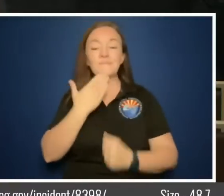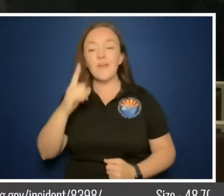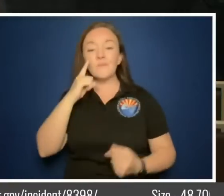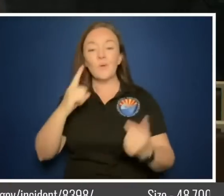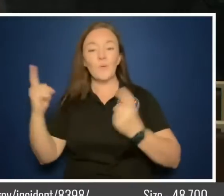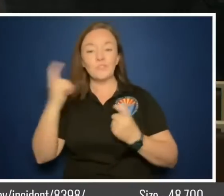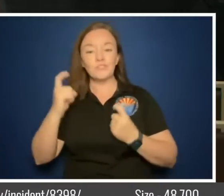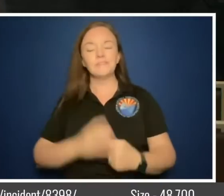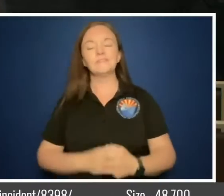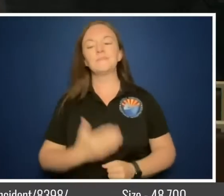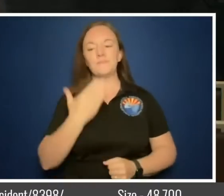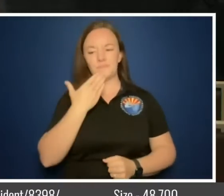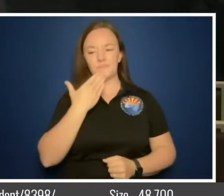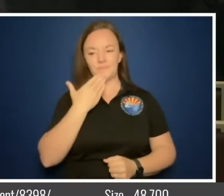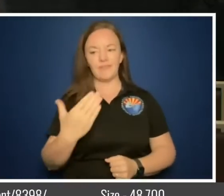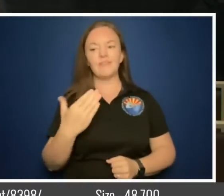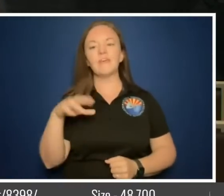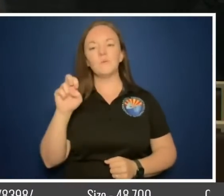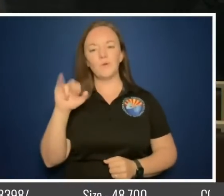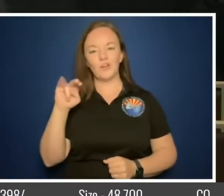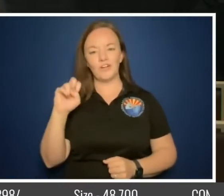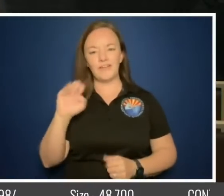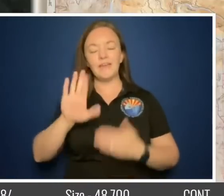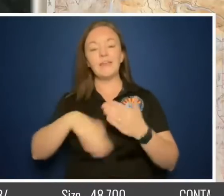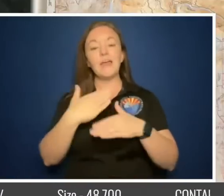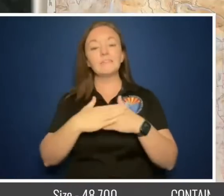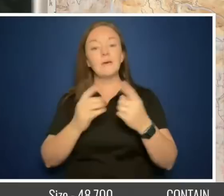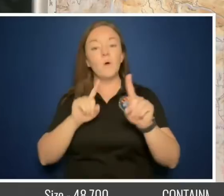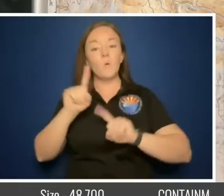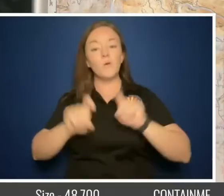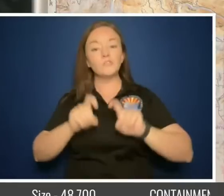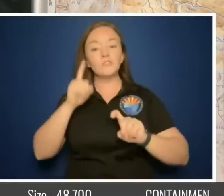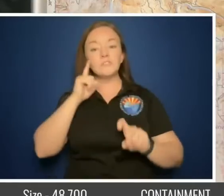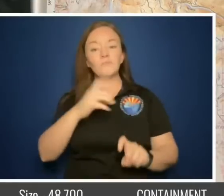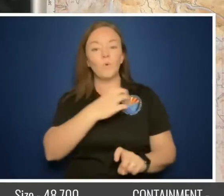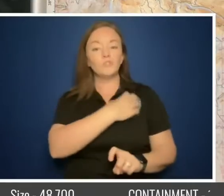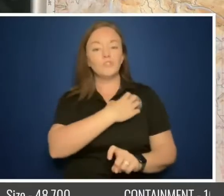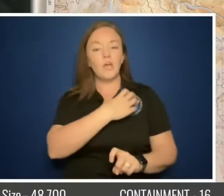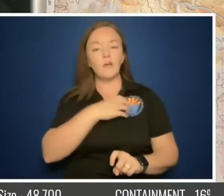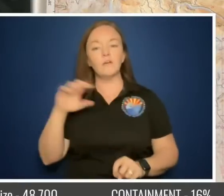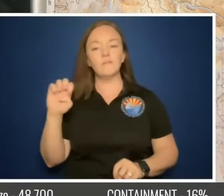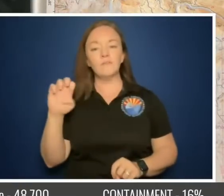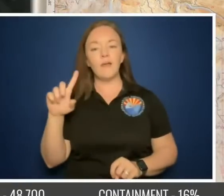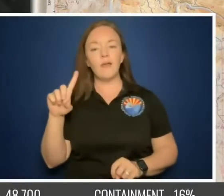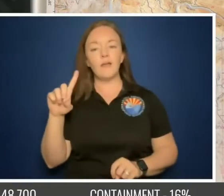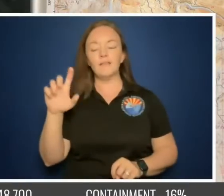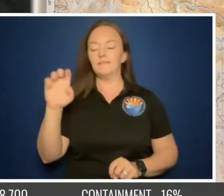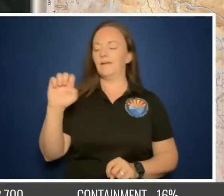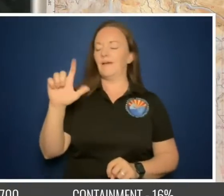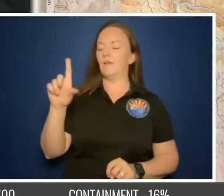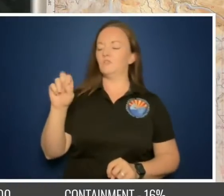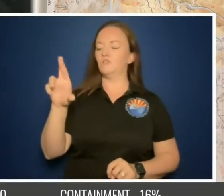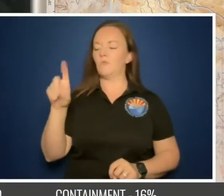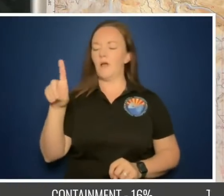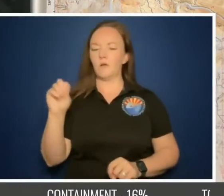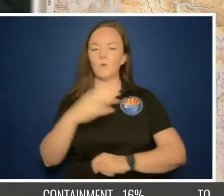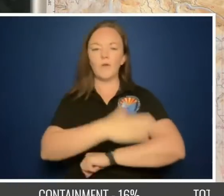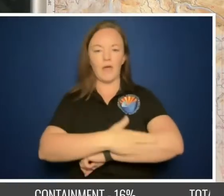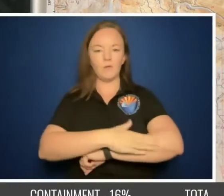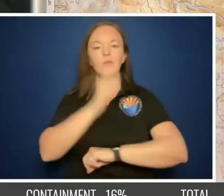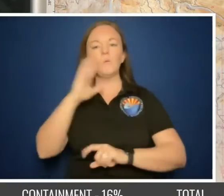you, and I appreciate that. Next up, we've got some questions for El Dorado County Sheriff. We're going to bring back up Sergeant Alexander